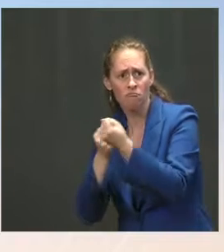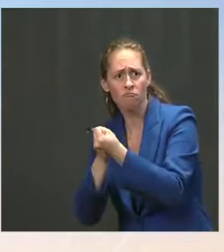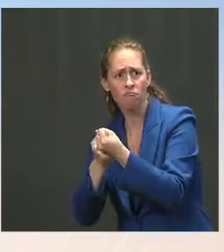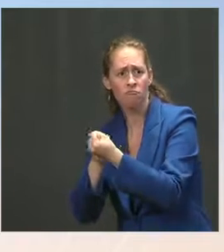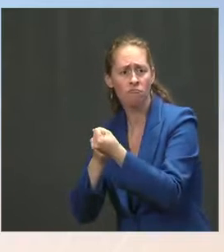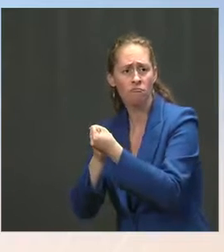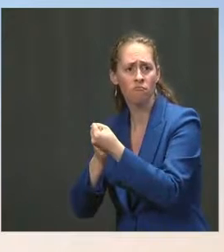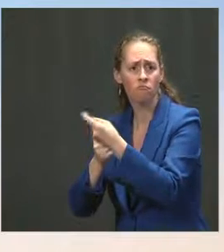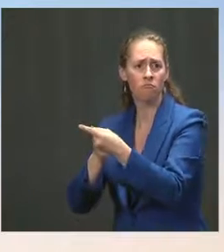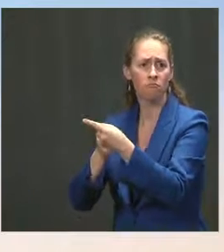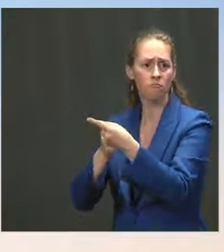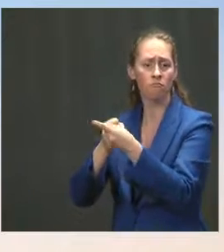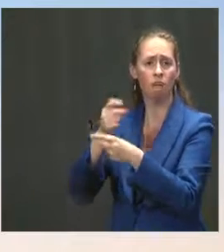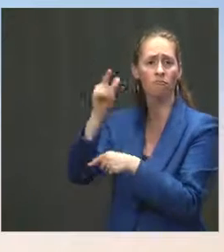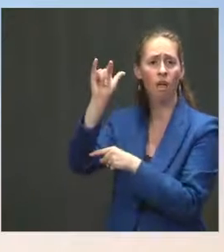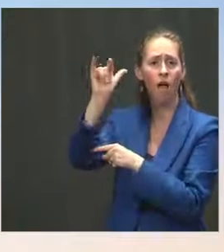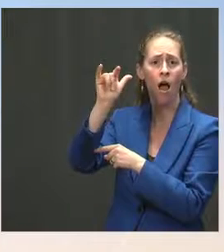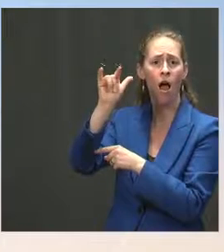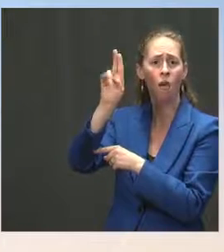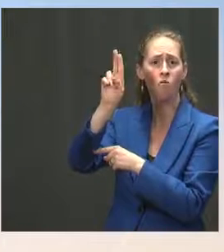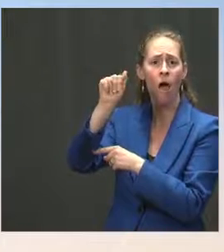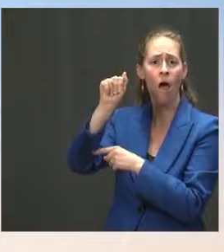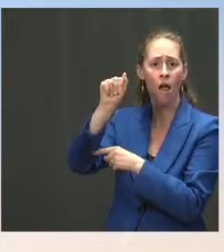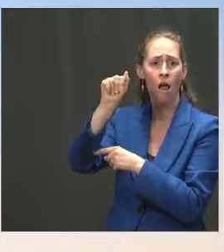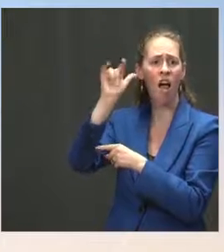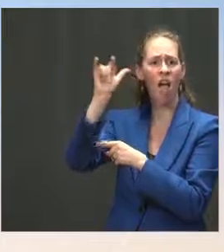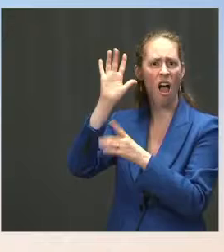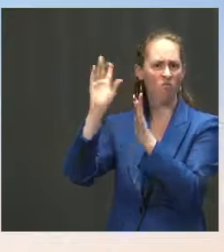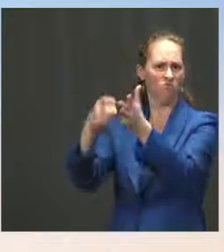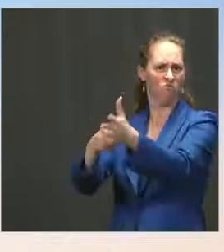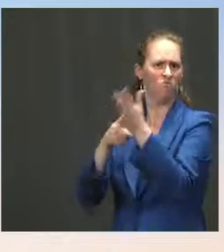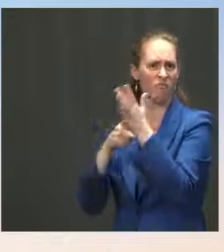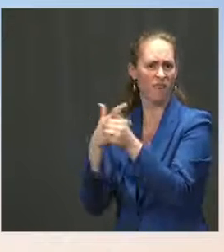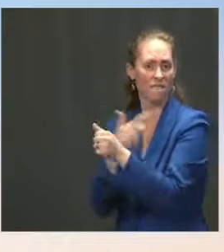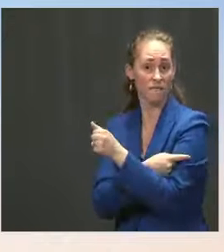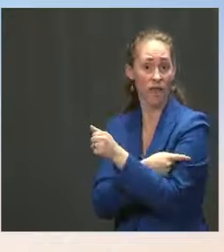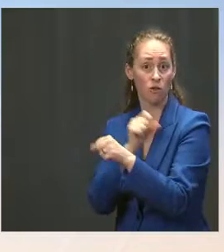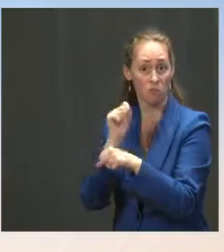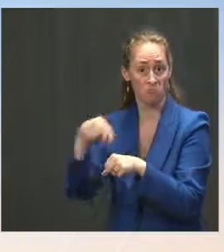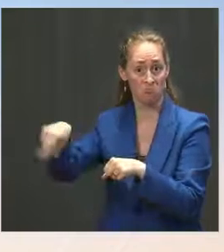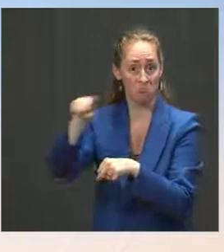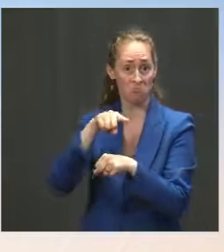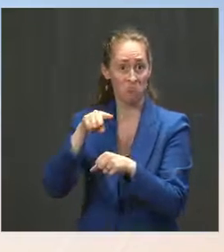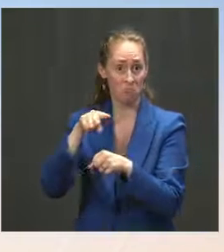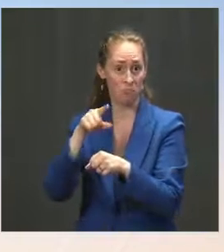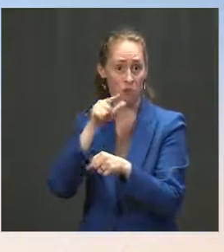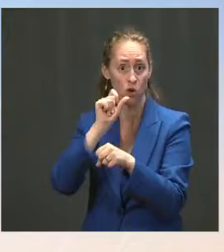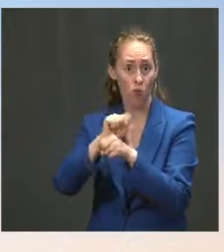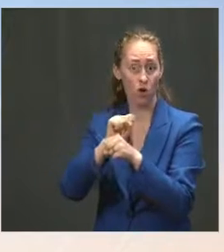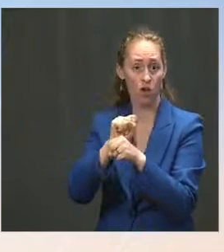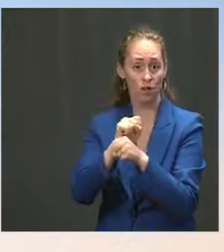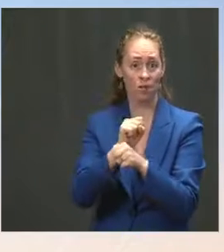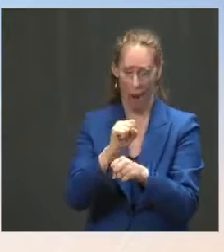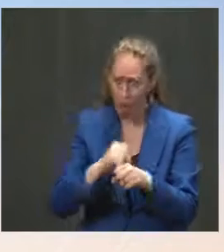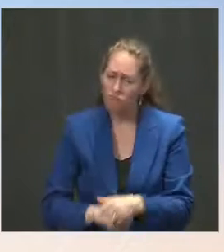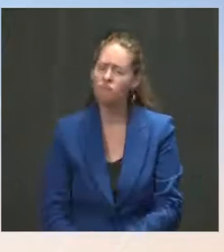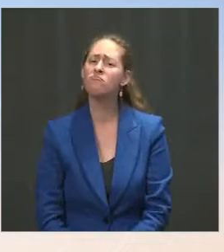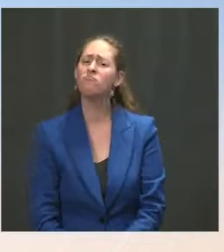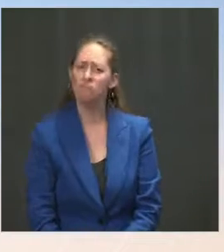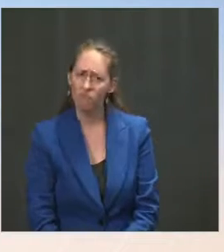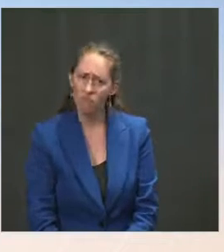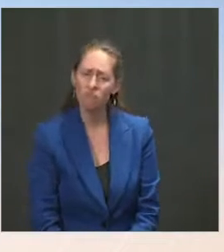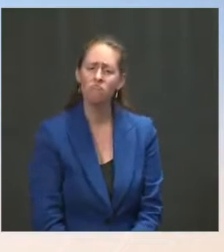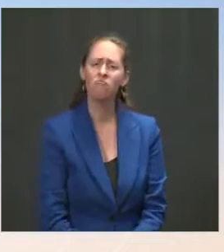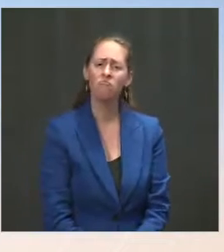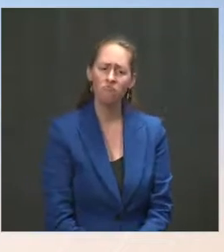hiring people who were vaccinated, and we've seen different industries take different steps. But we are certainly encouraged